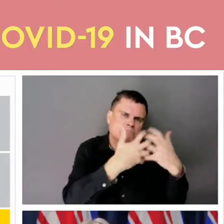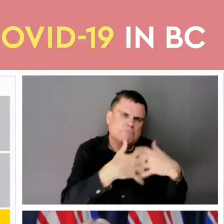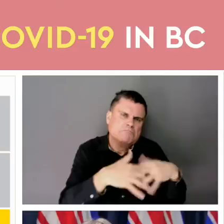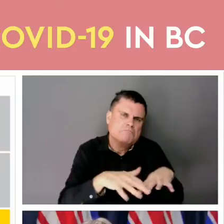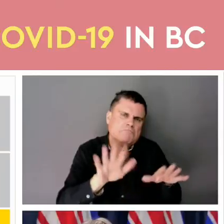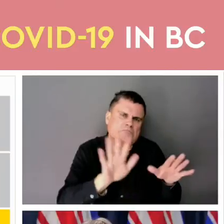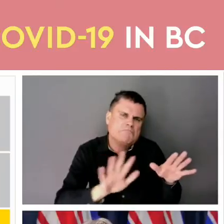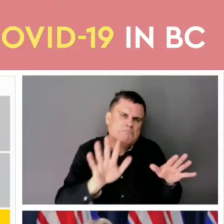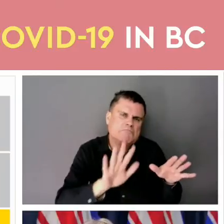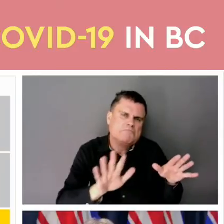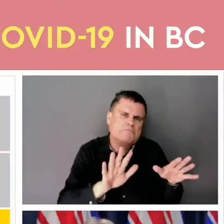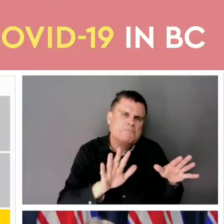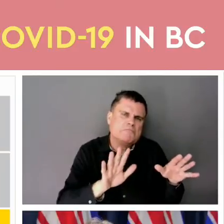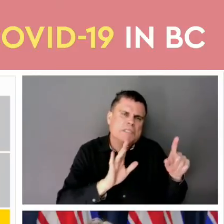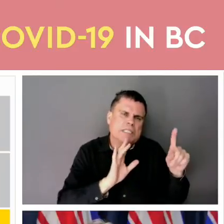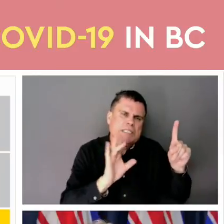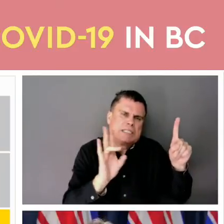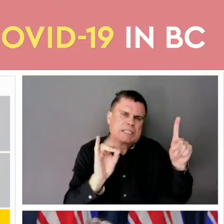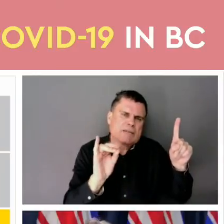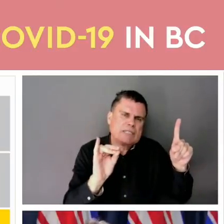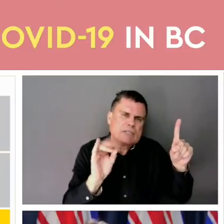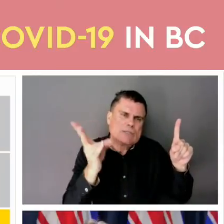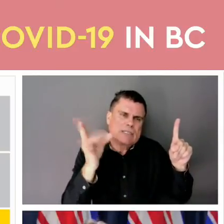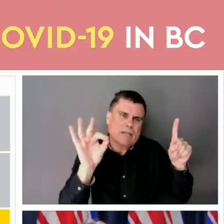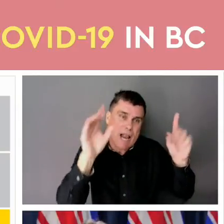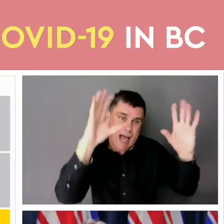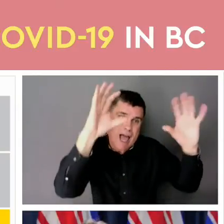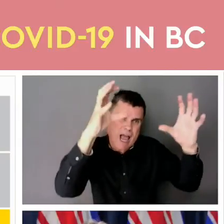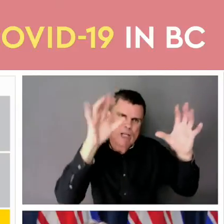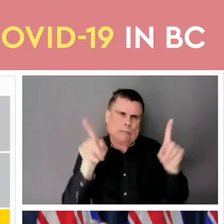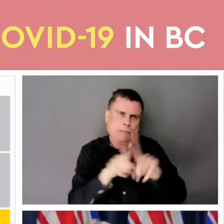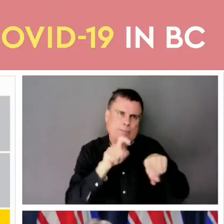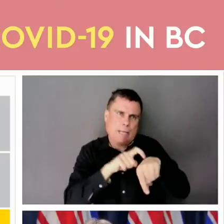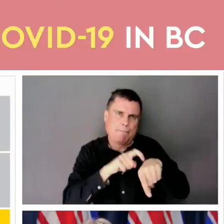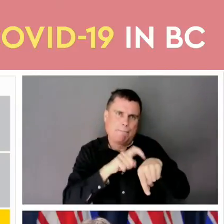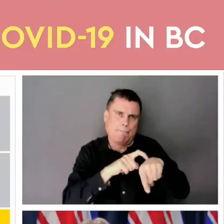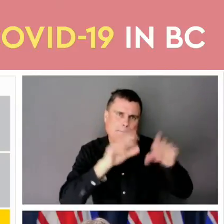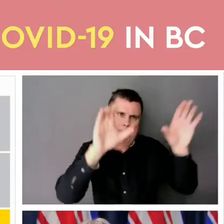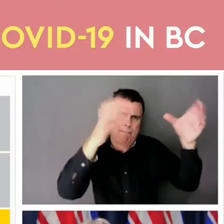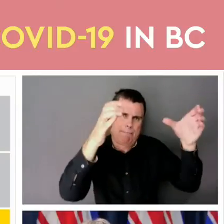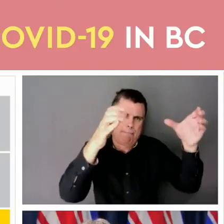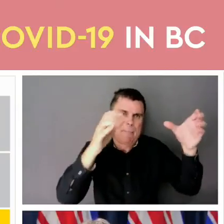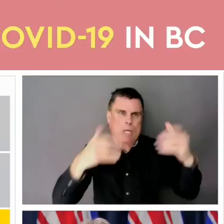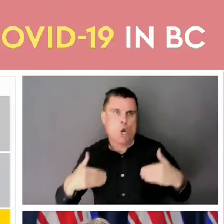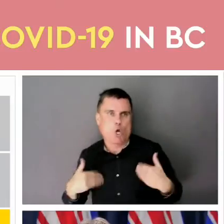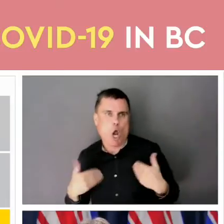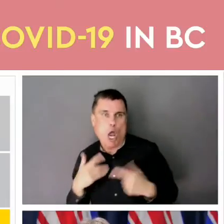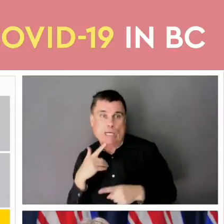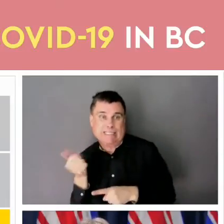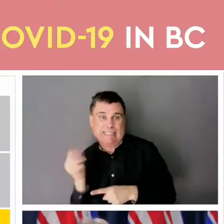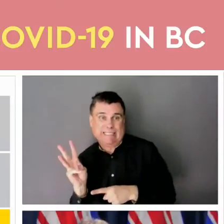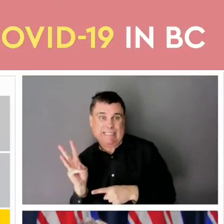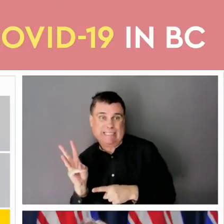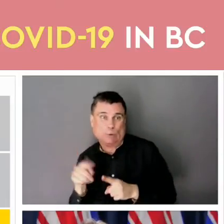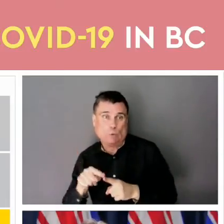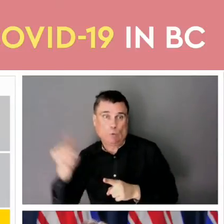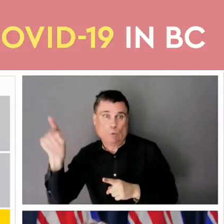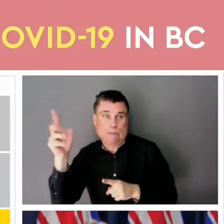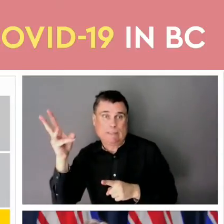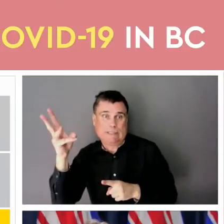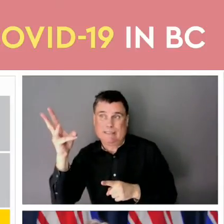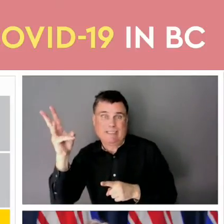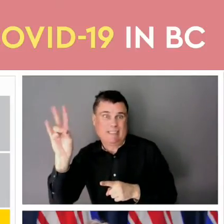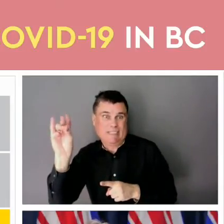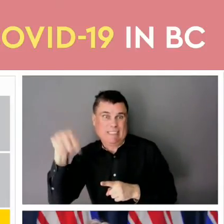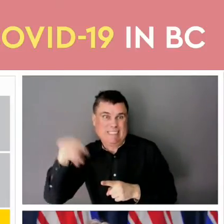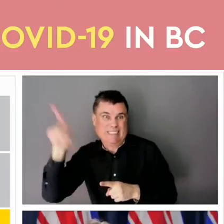to 79 and perhaps younger as we try and reach that group of individuals